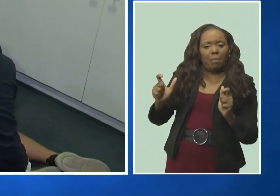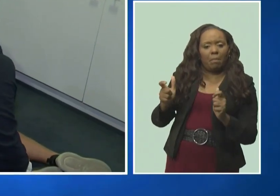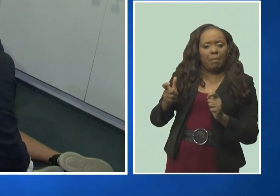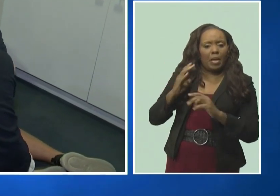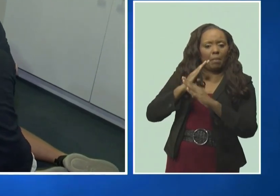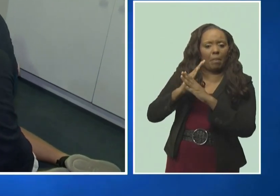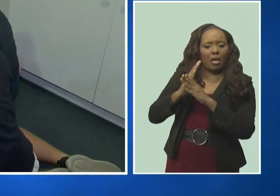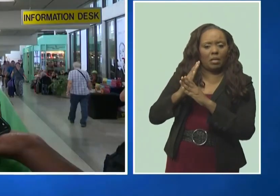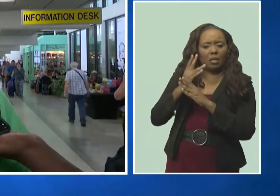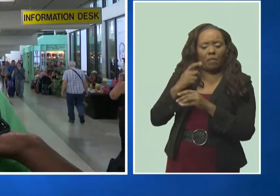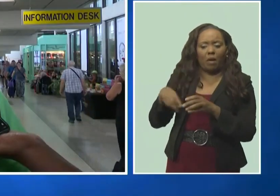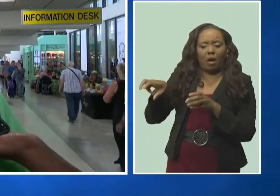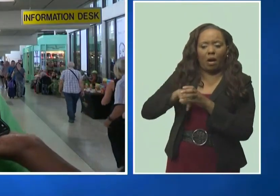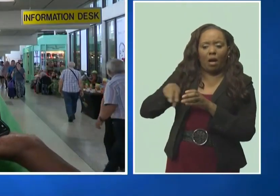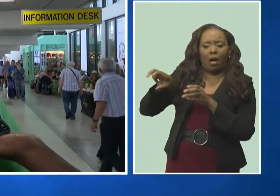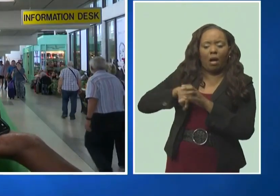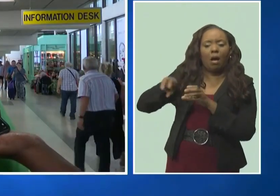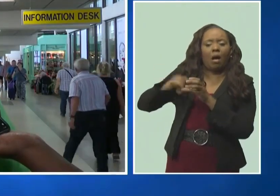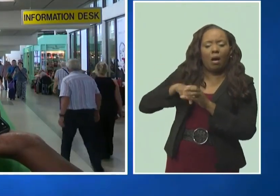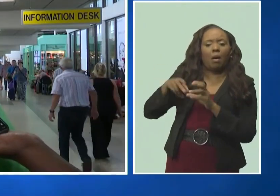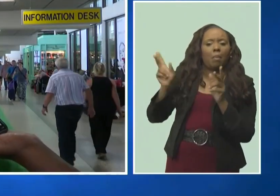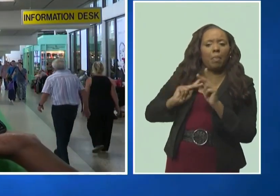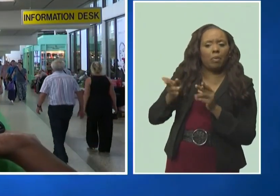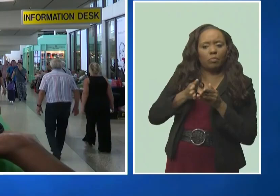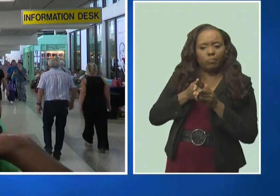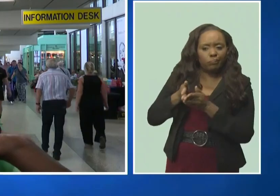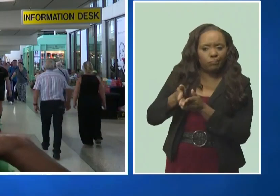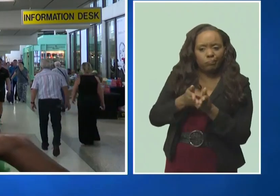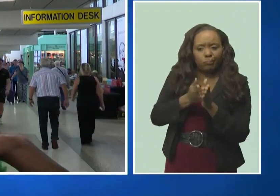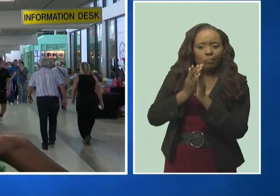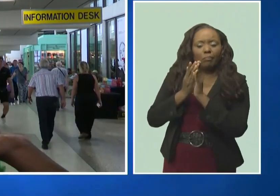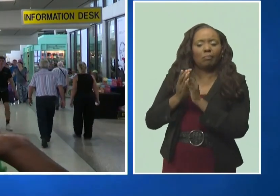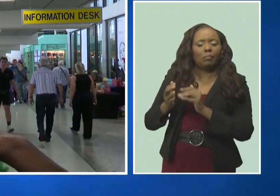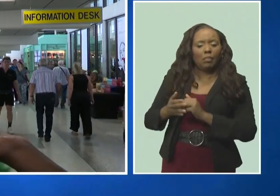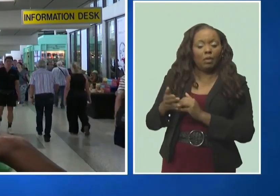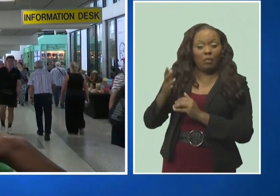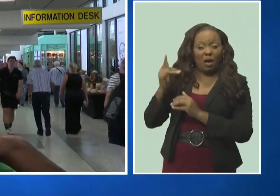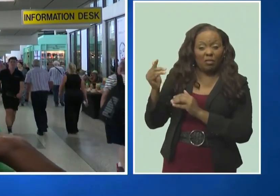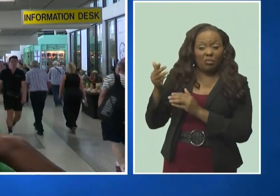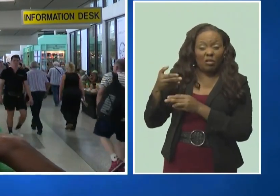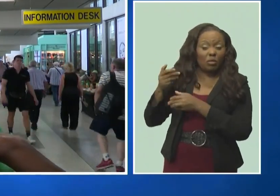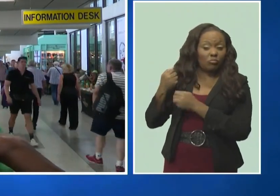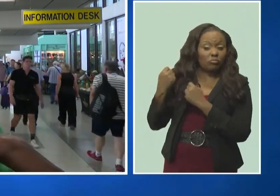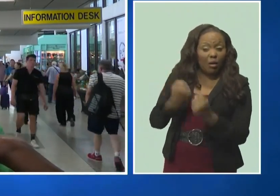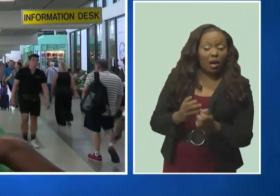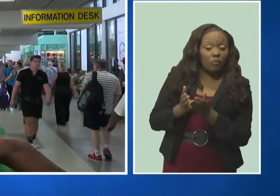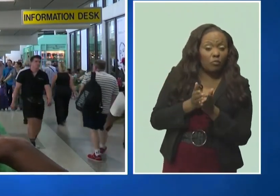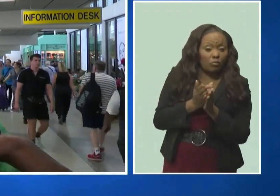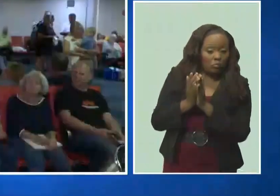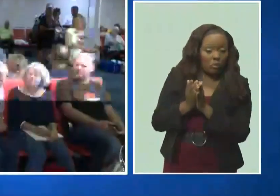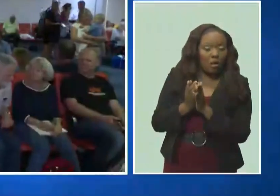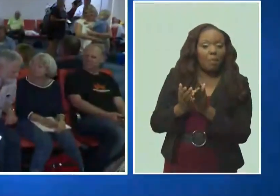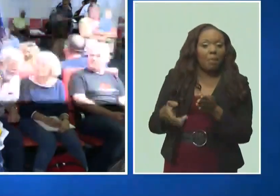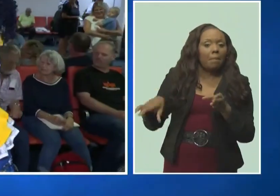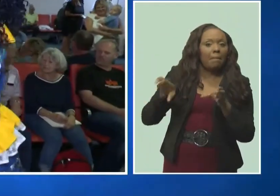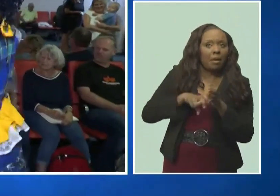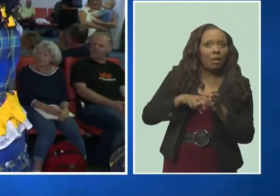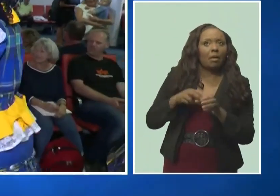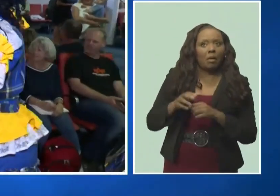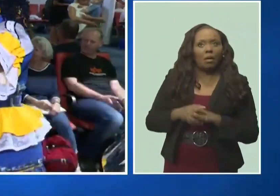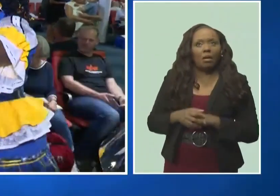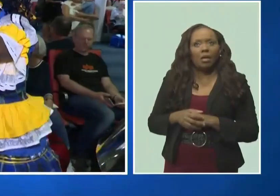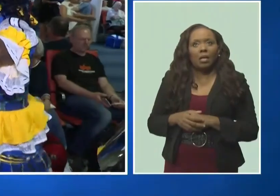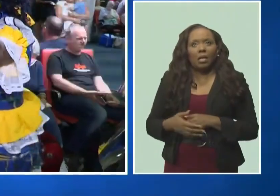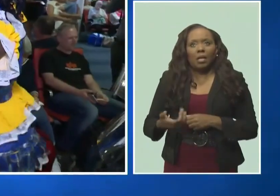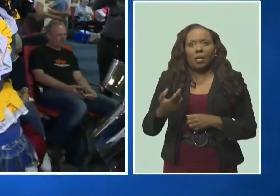port, also has an impact on what's happening at the airport in terms of the tourists and the arrivals. The airport